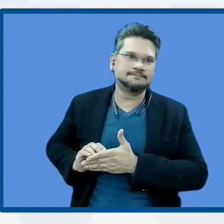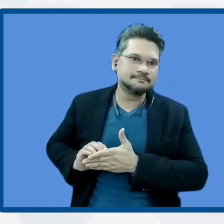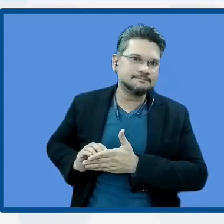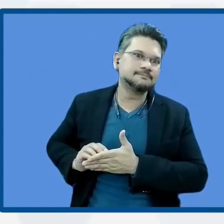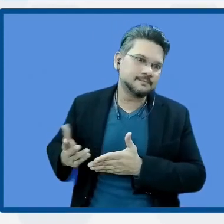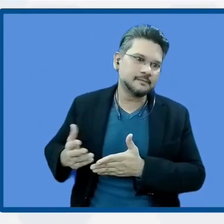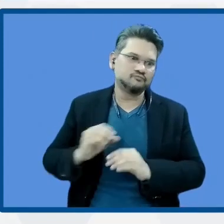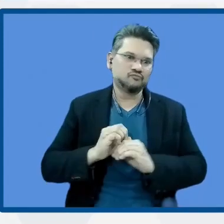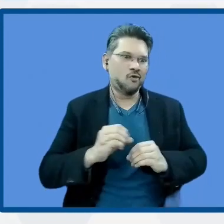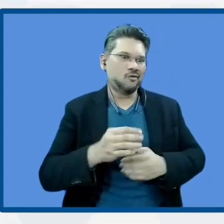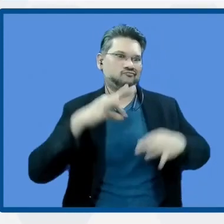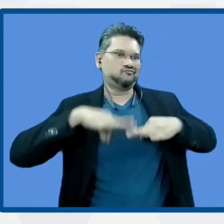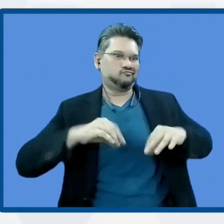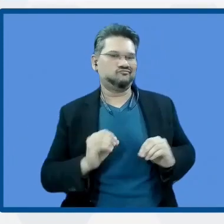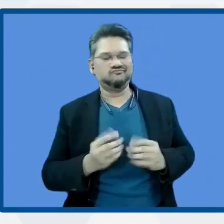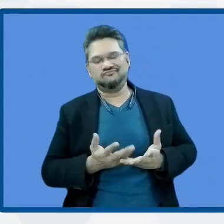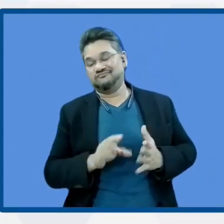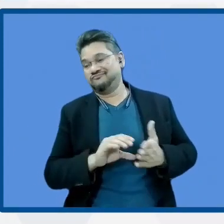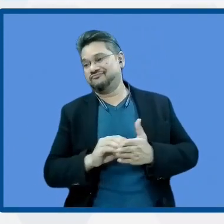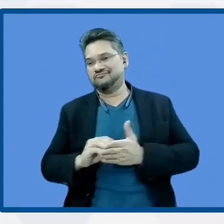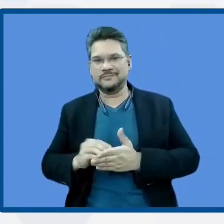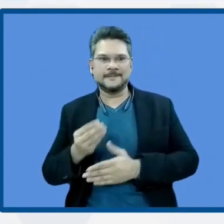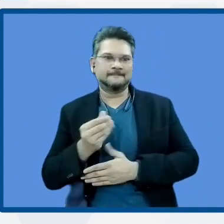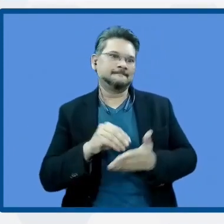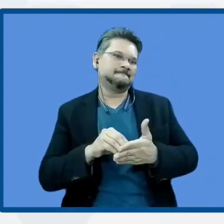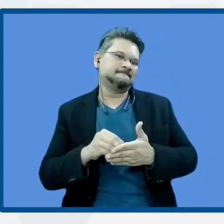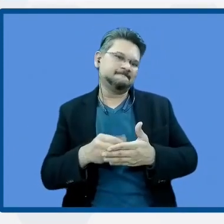to say, incentive. So there is something that is